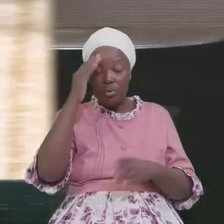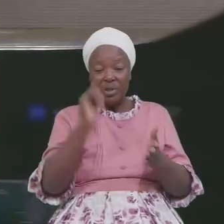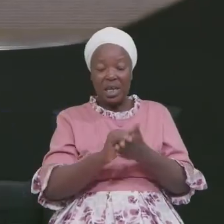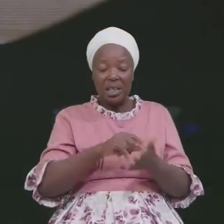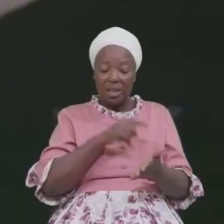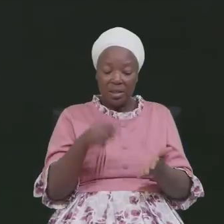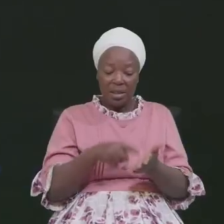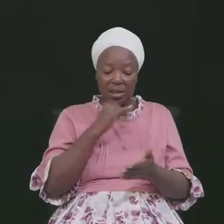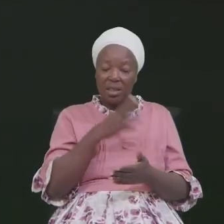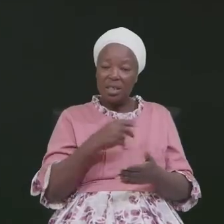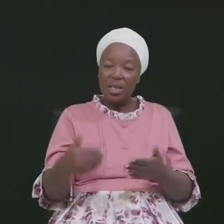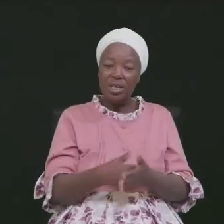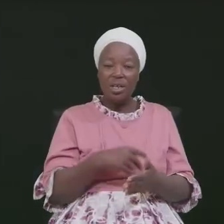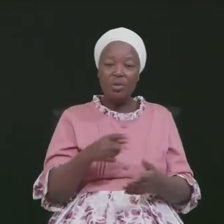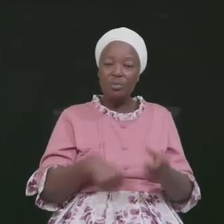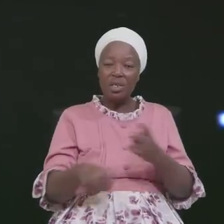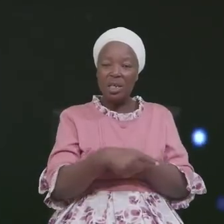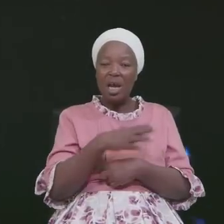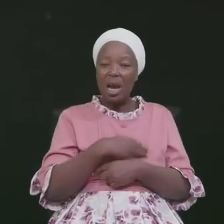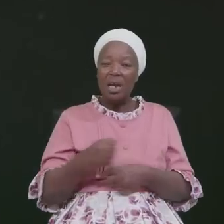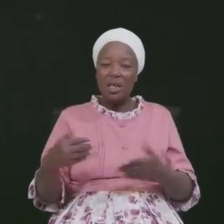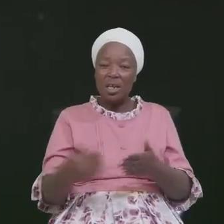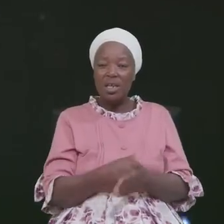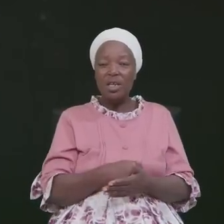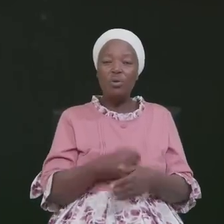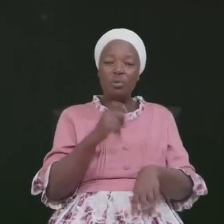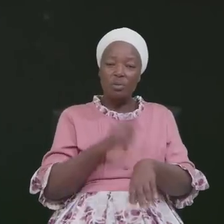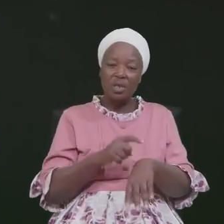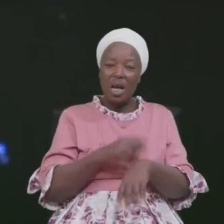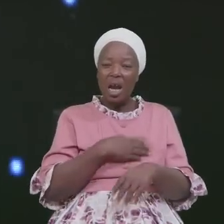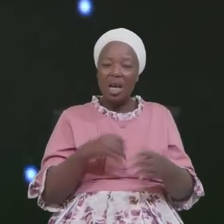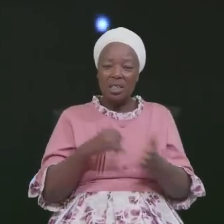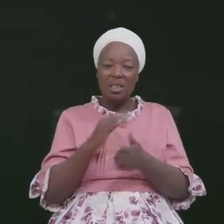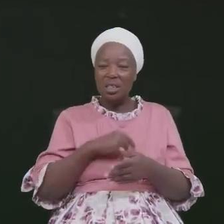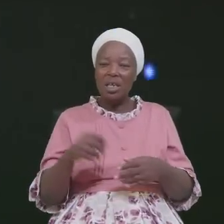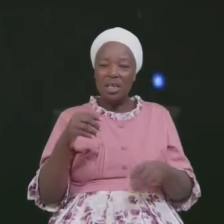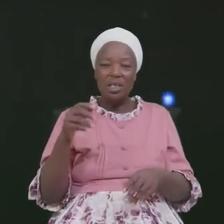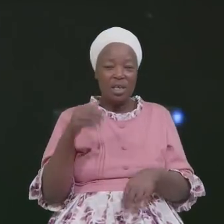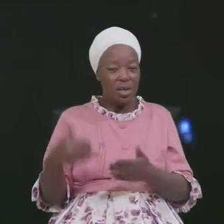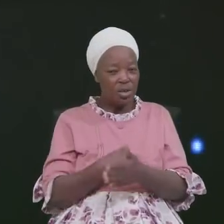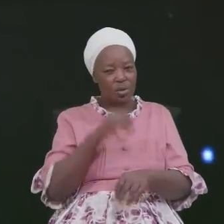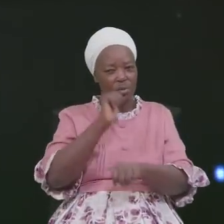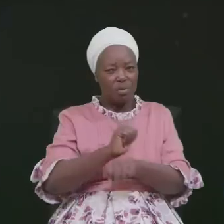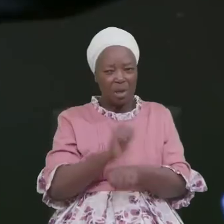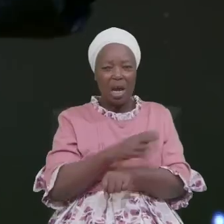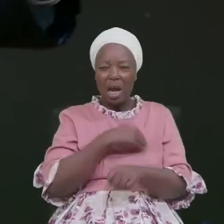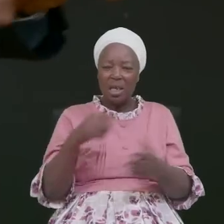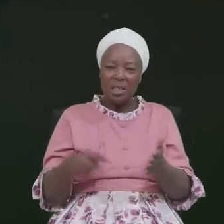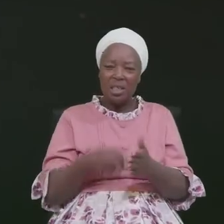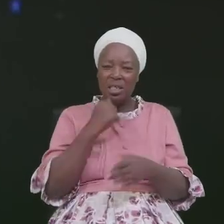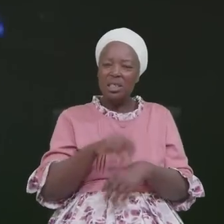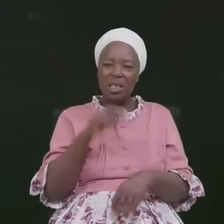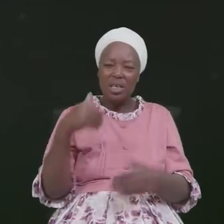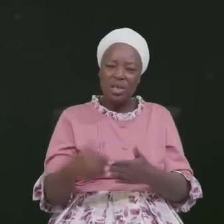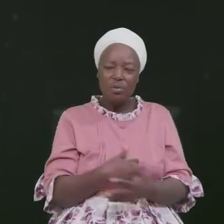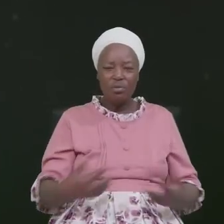day, this is a new era, this is a new commission, this is a new challenge,